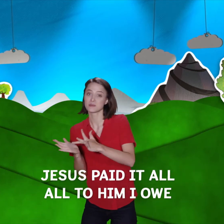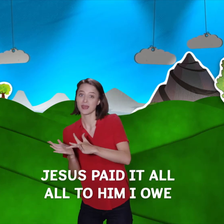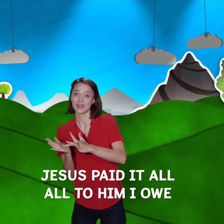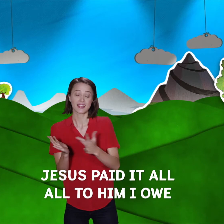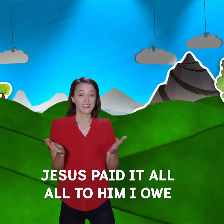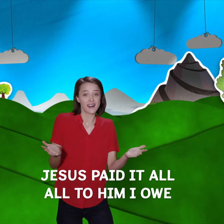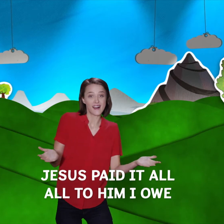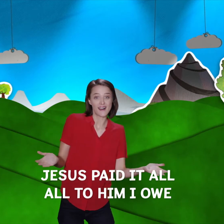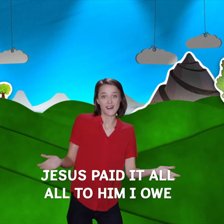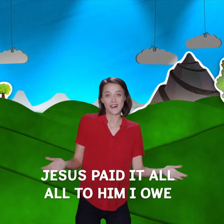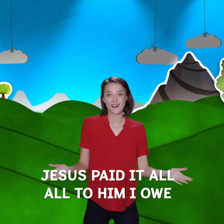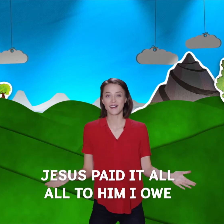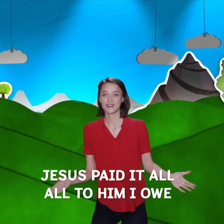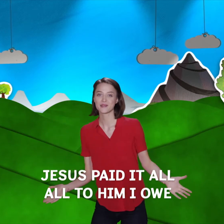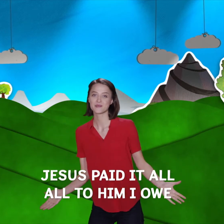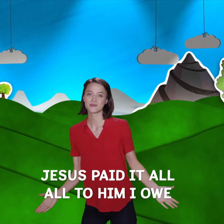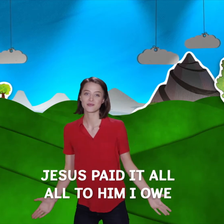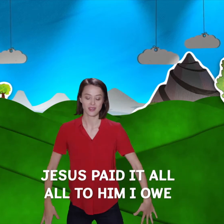Jesus paid it